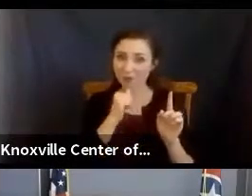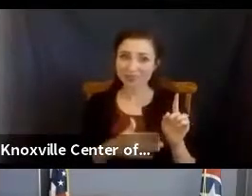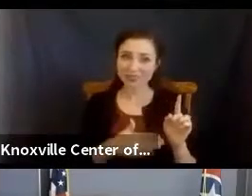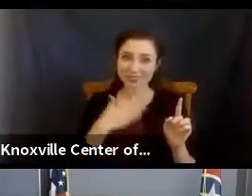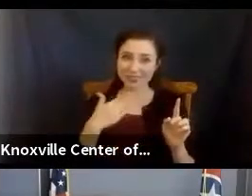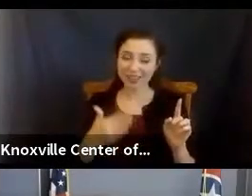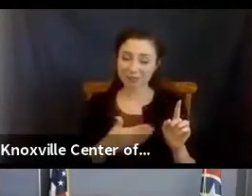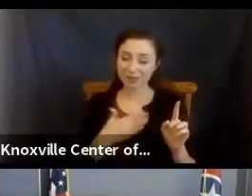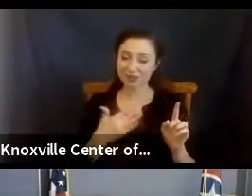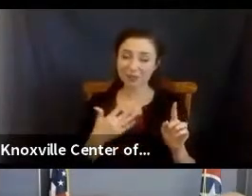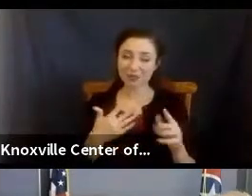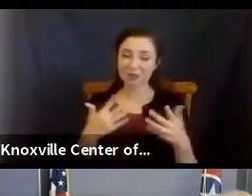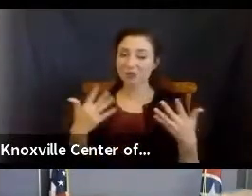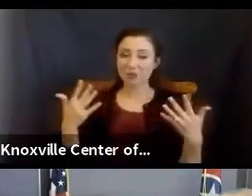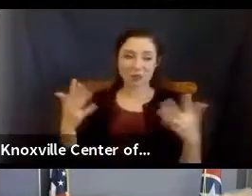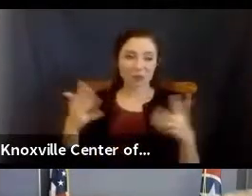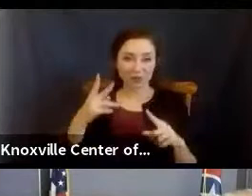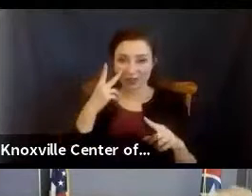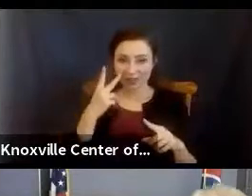mildly, with what I saw.